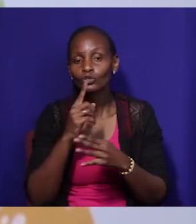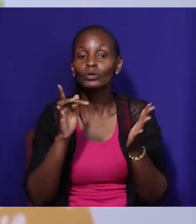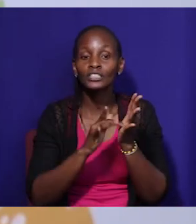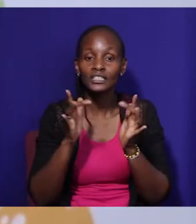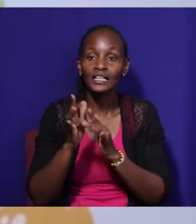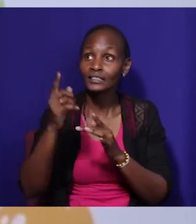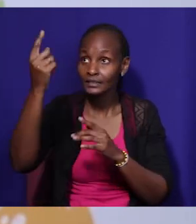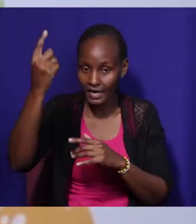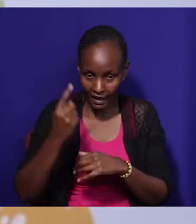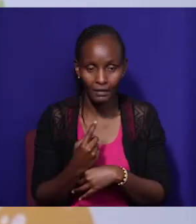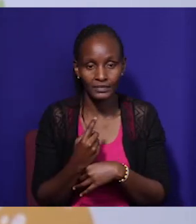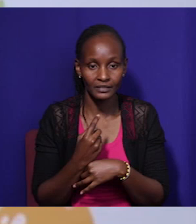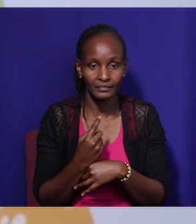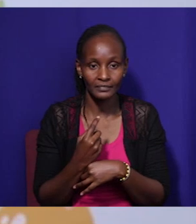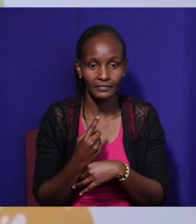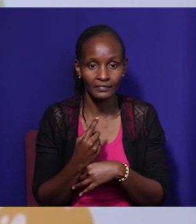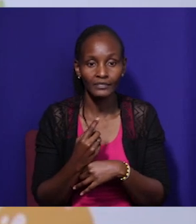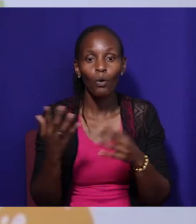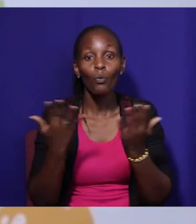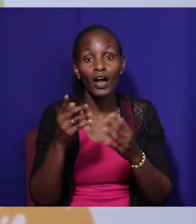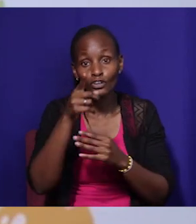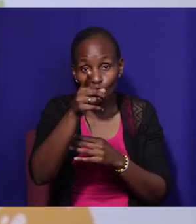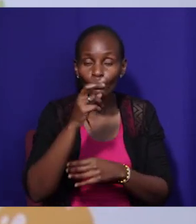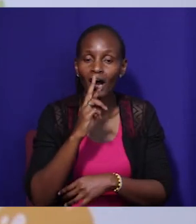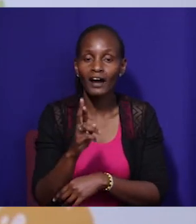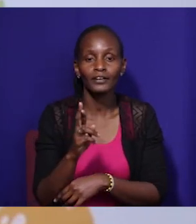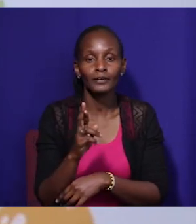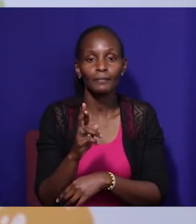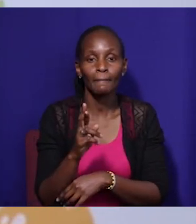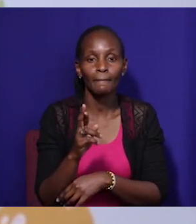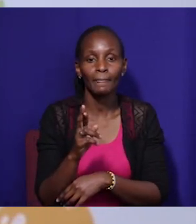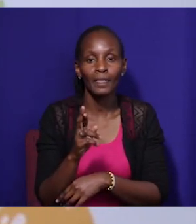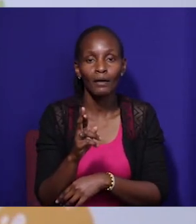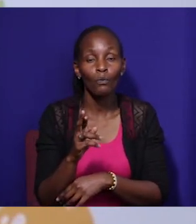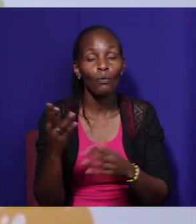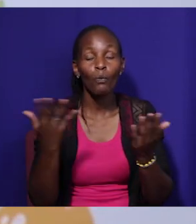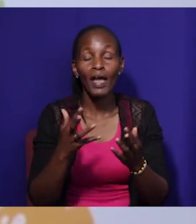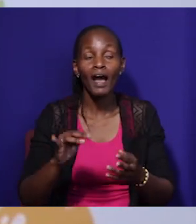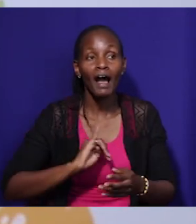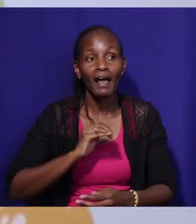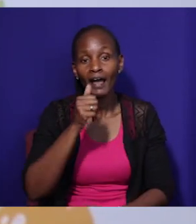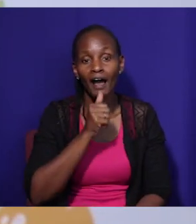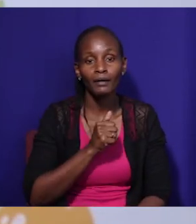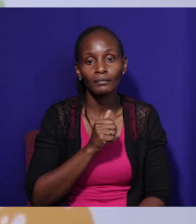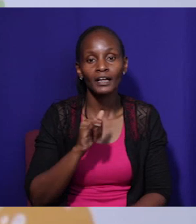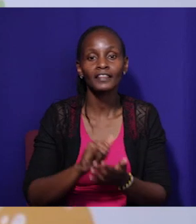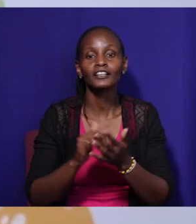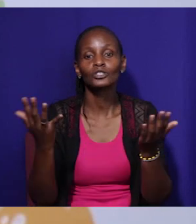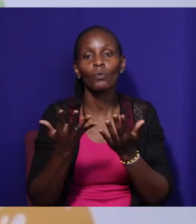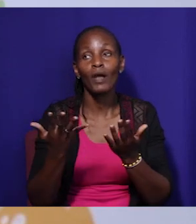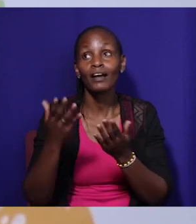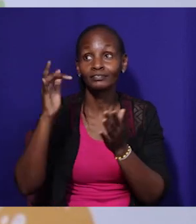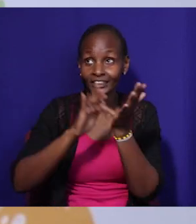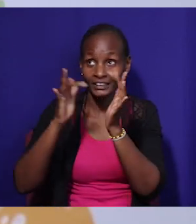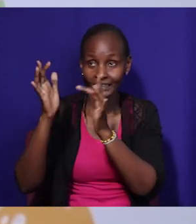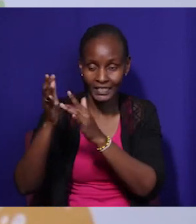Jesus comes just where you are, just where I am, and that's where he